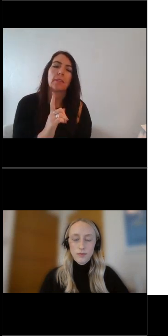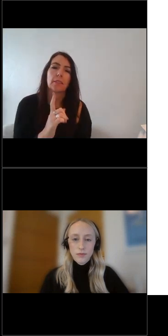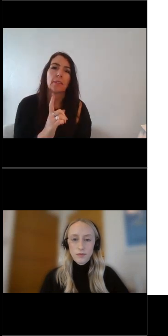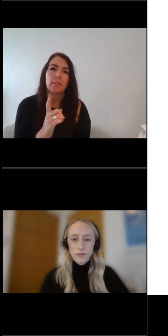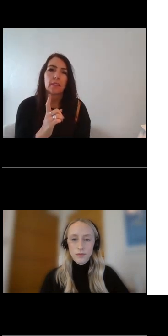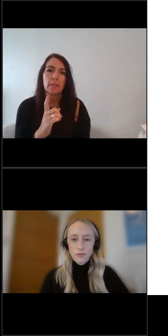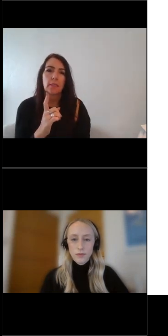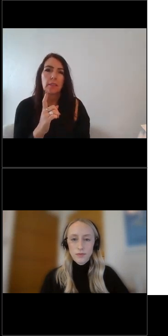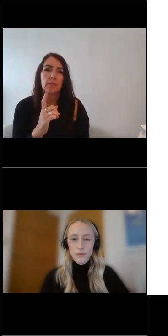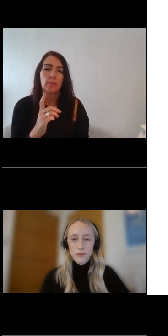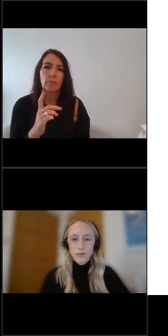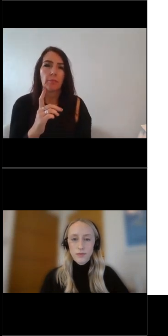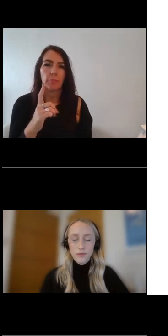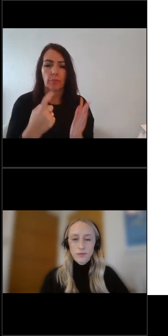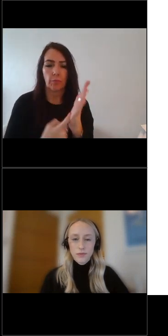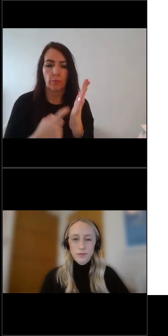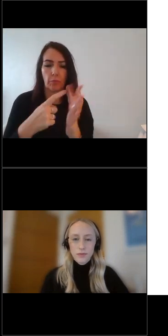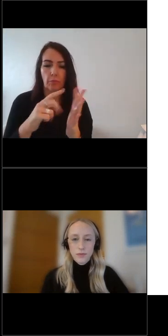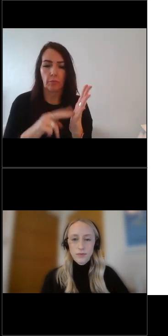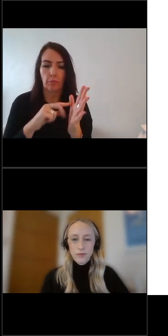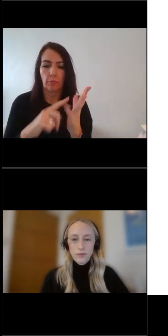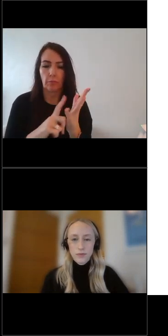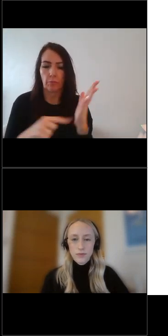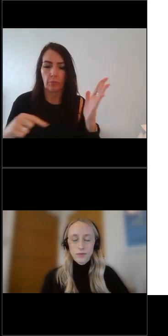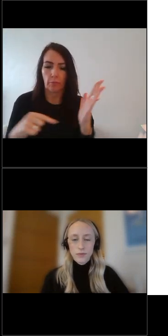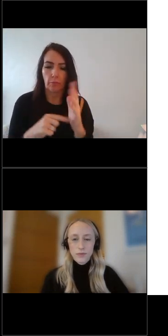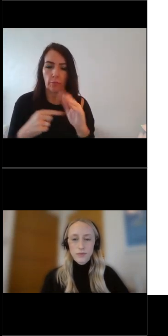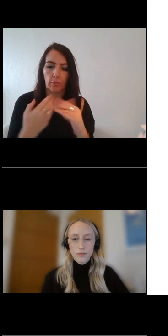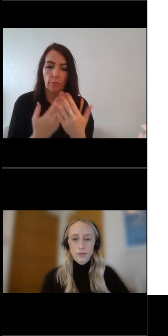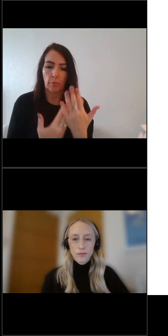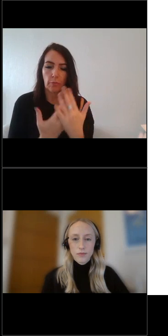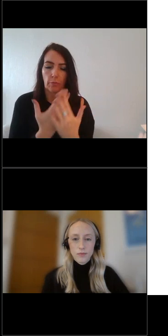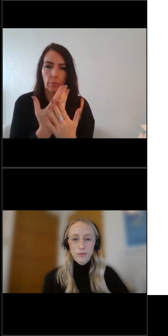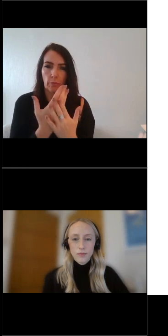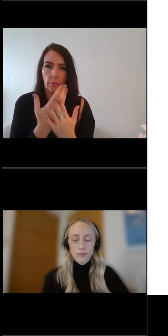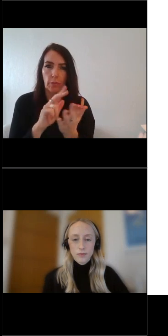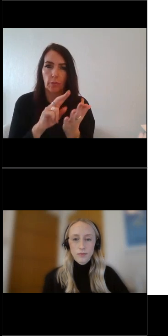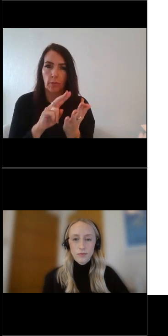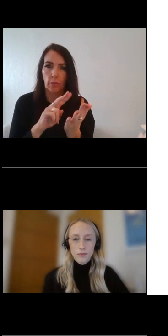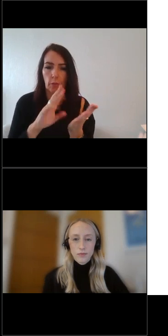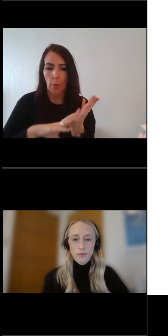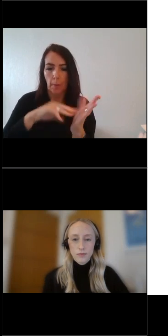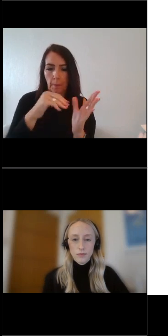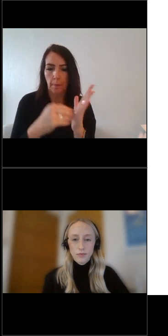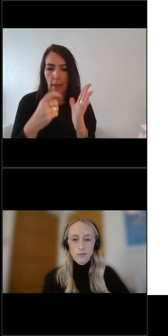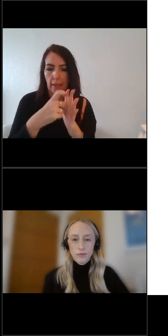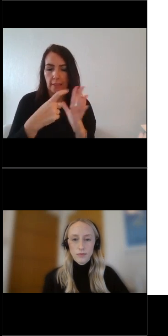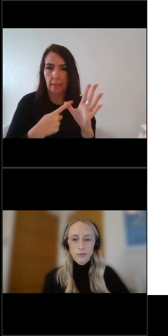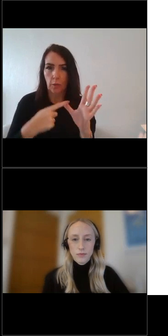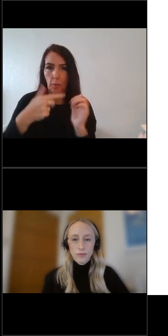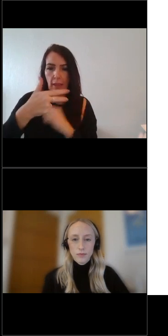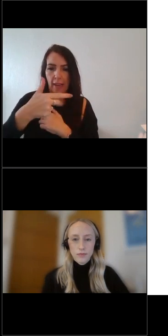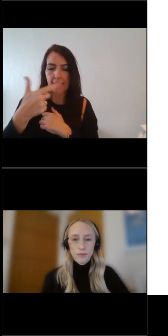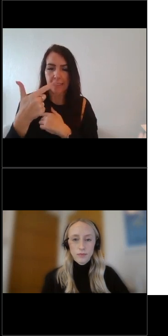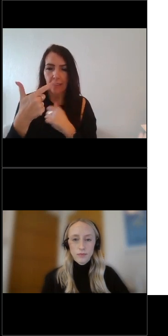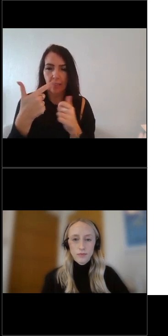found this week that Renault have introduced a new version of the Master, which comes with 87